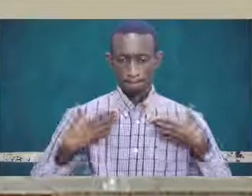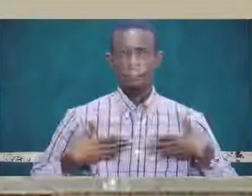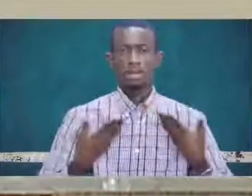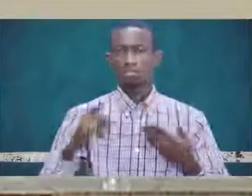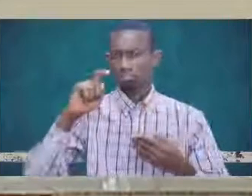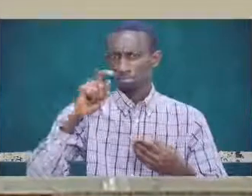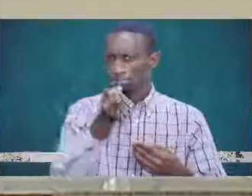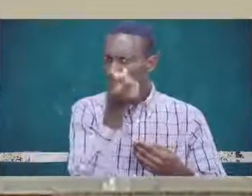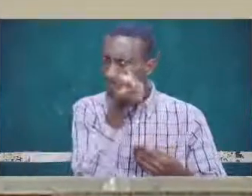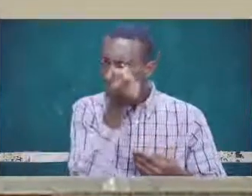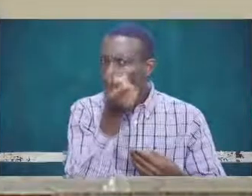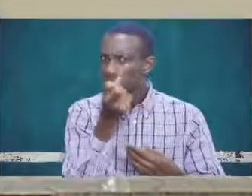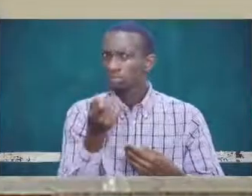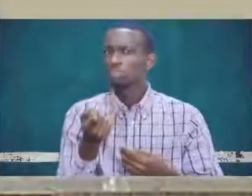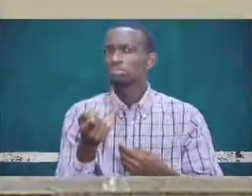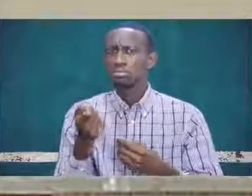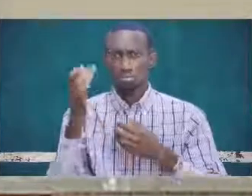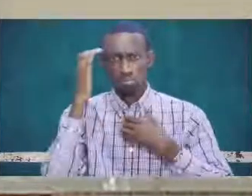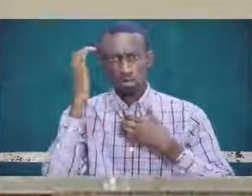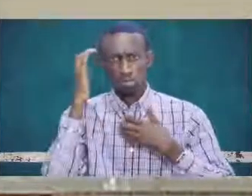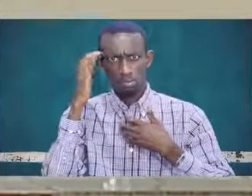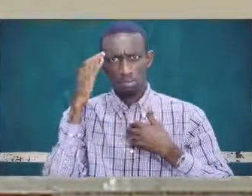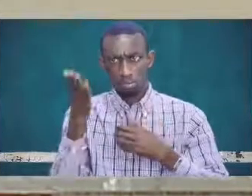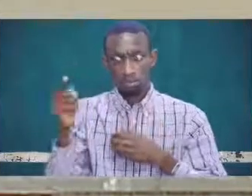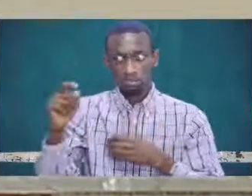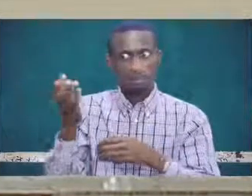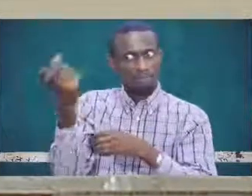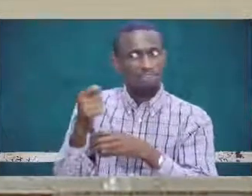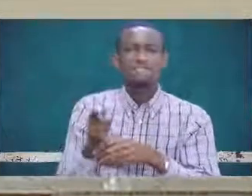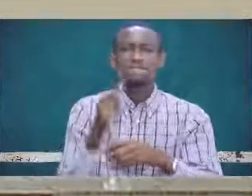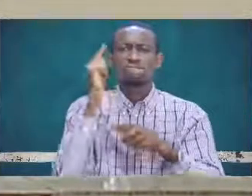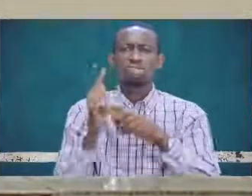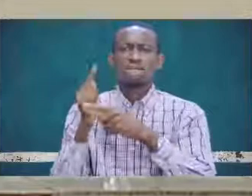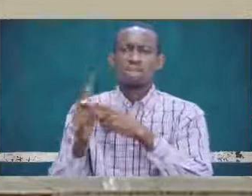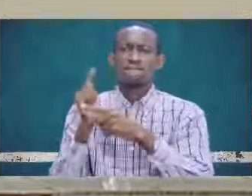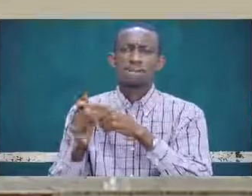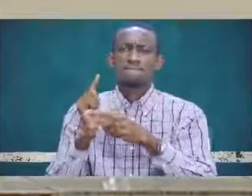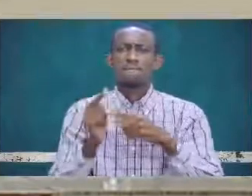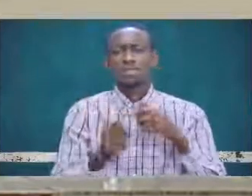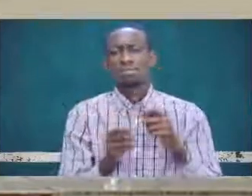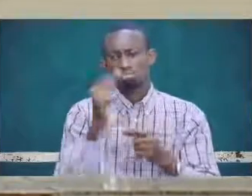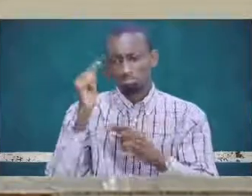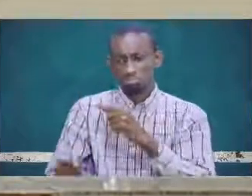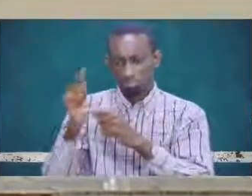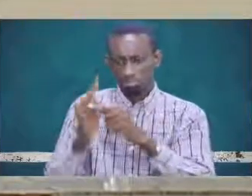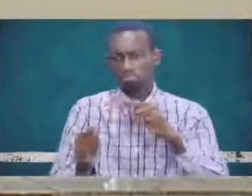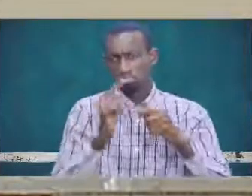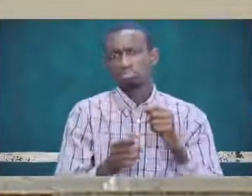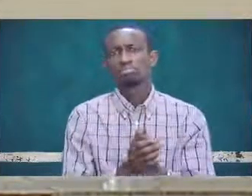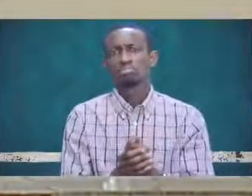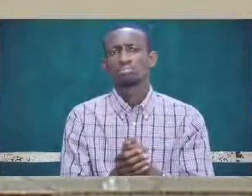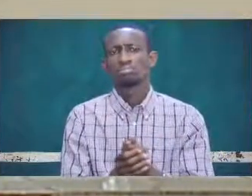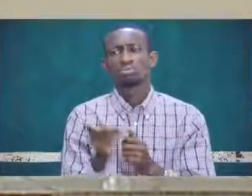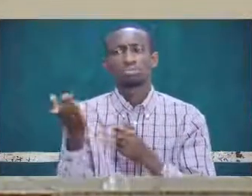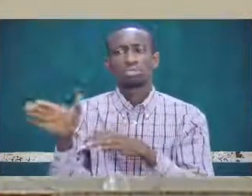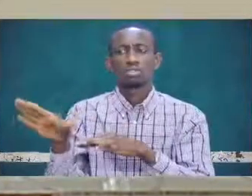bacterial infections. So that is one of the functions of hydrochloric acid. Number two, it changes inactive